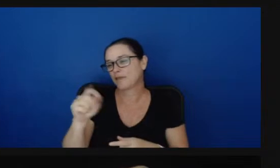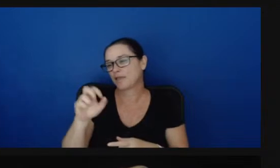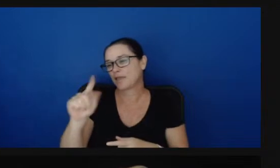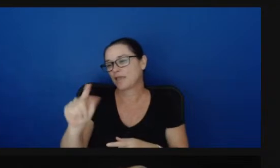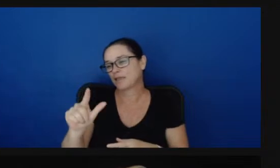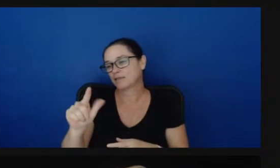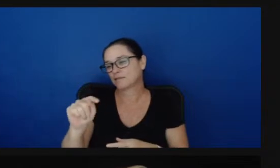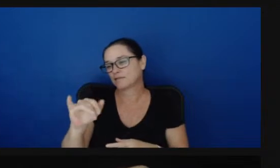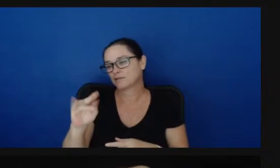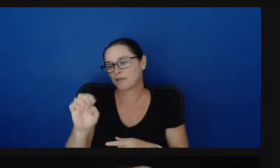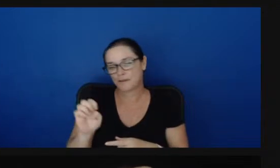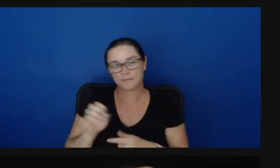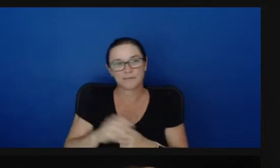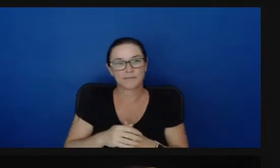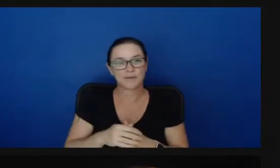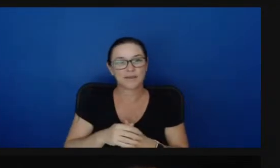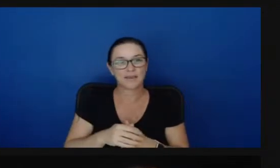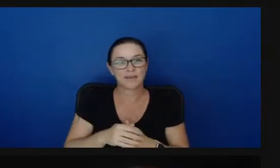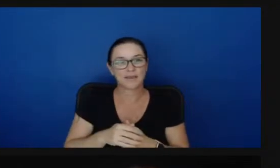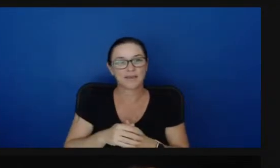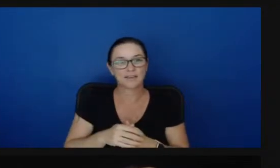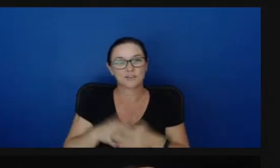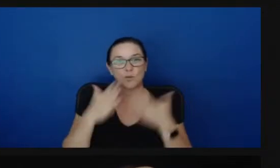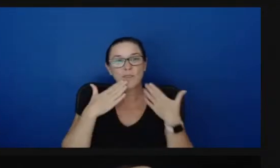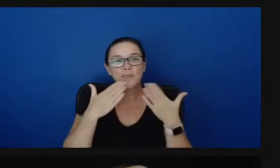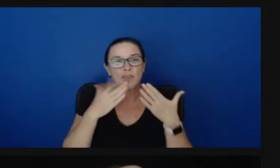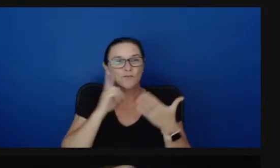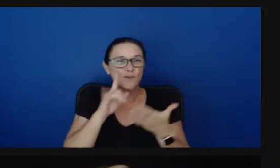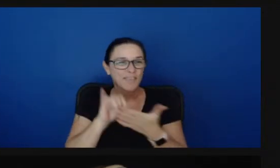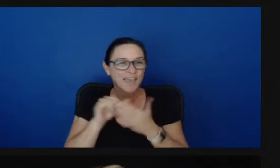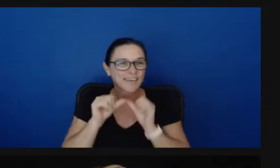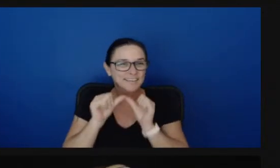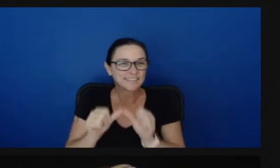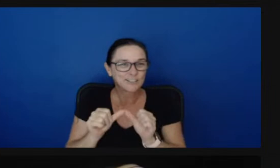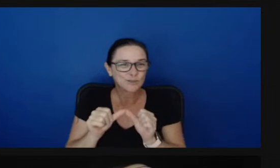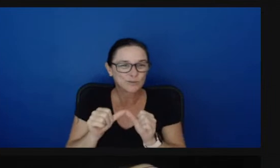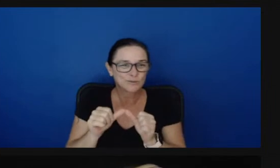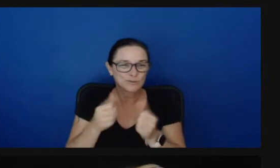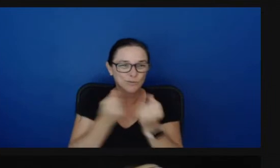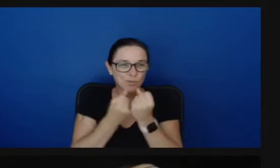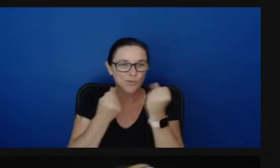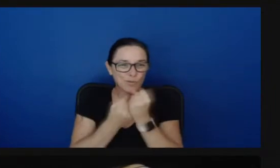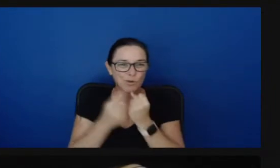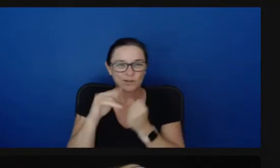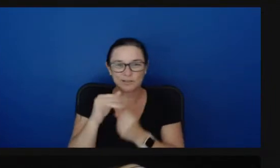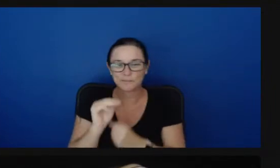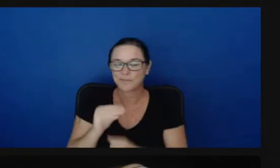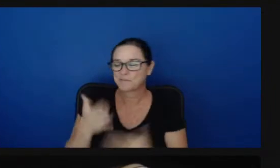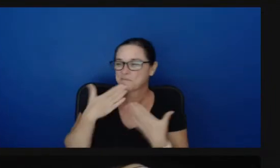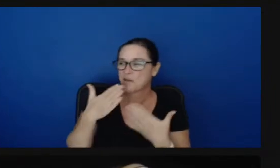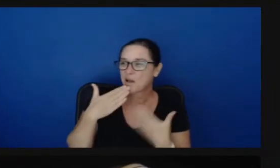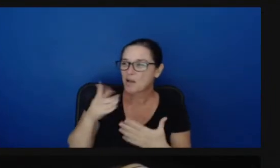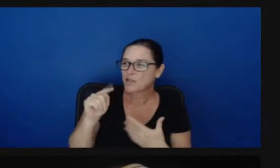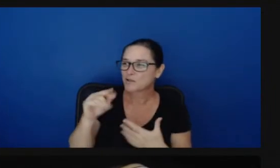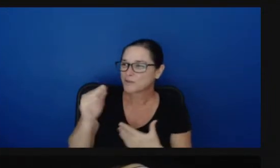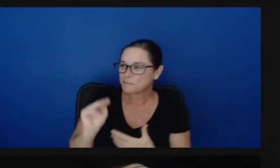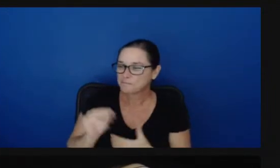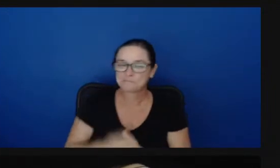was a message even attached to that. So thank you for that continued support there, Tim. Mahalo, Tim. Yeah, thank